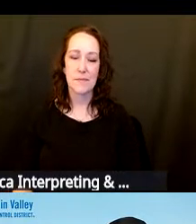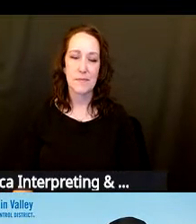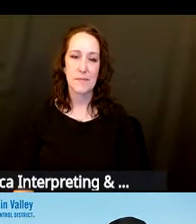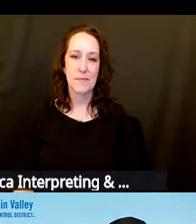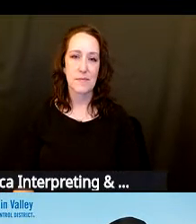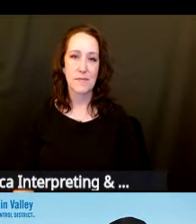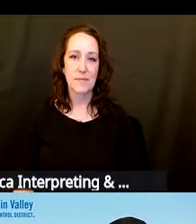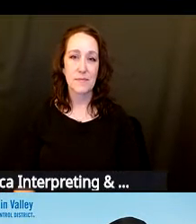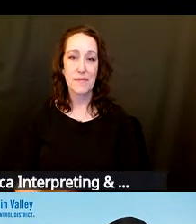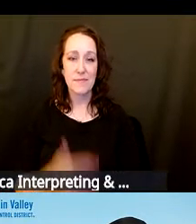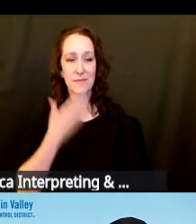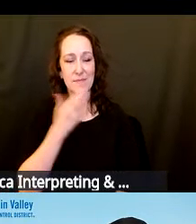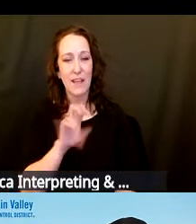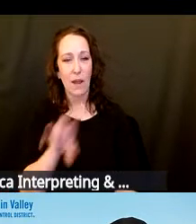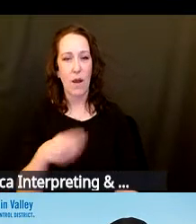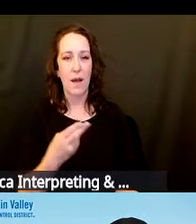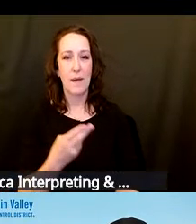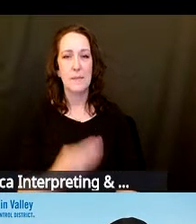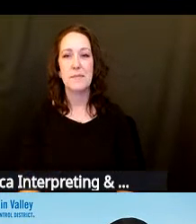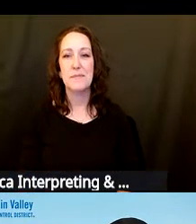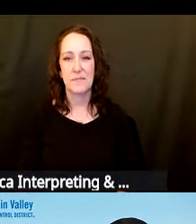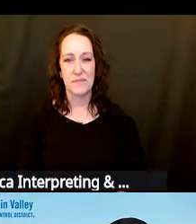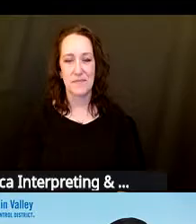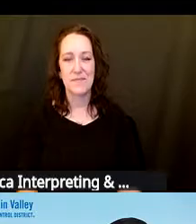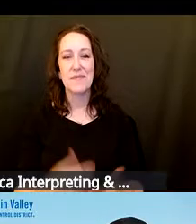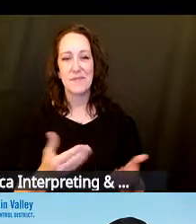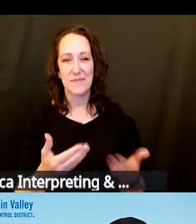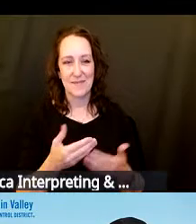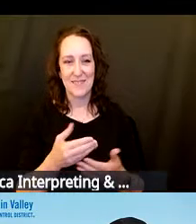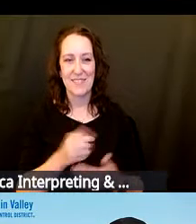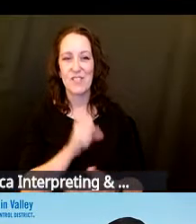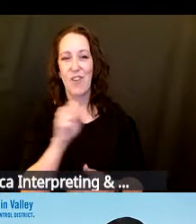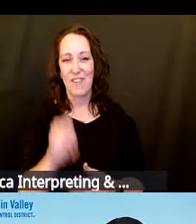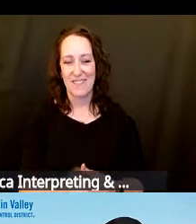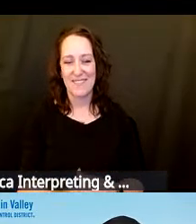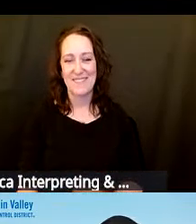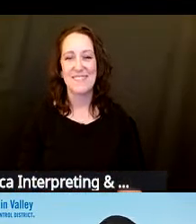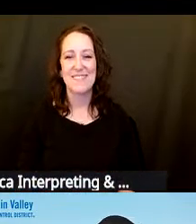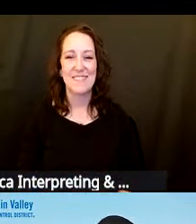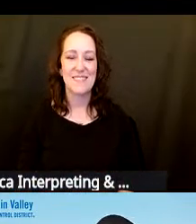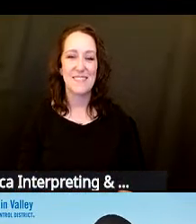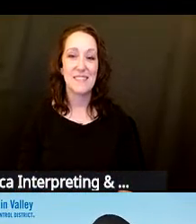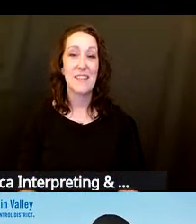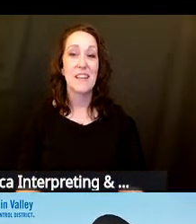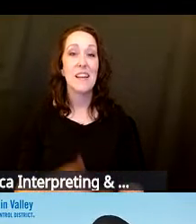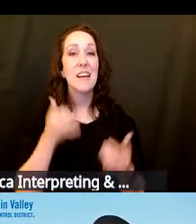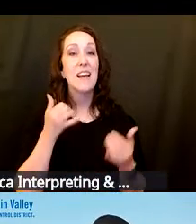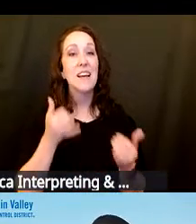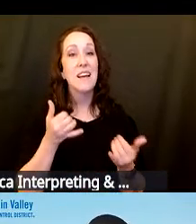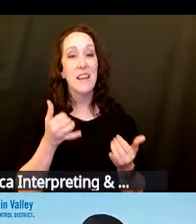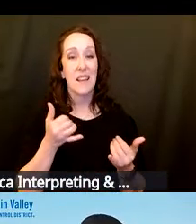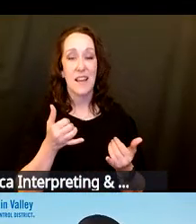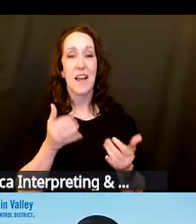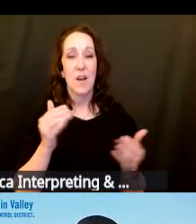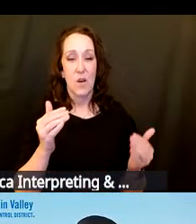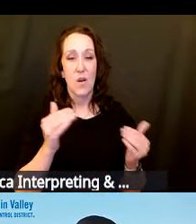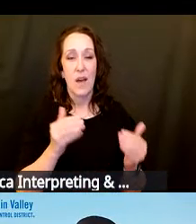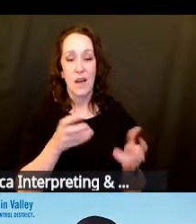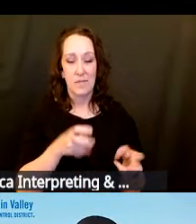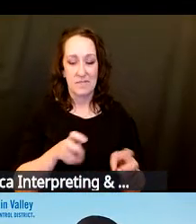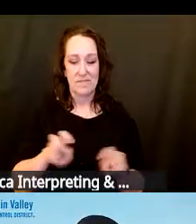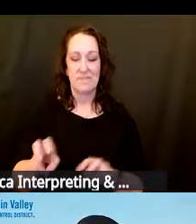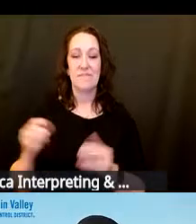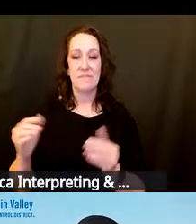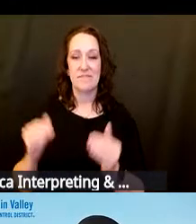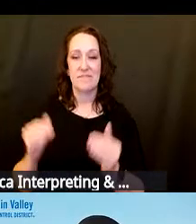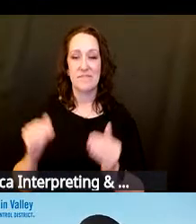Thank you, Sarah. Yeah, welcome to Stockton. At this point, we can go ahead and transition our